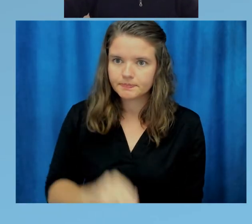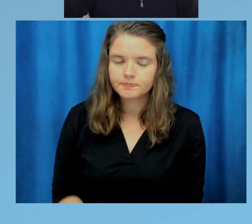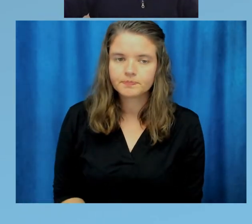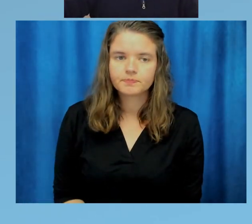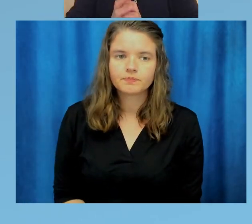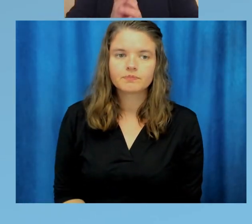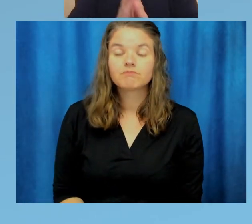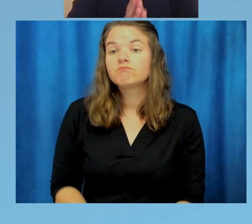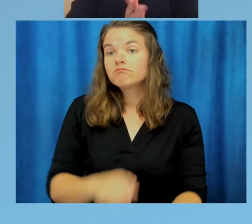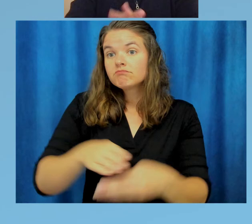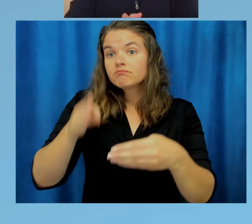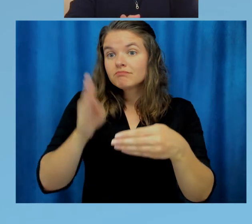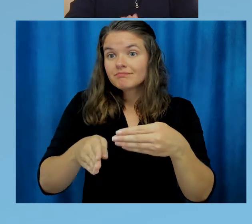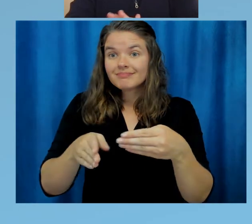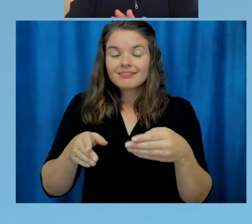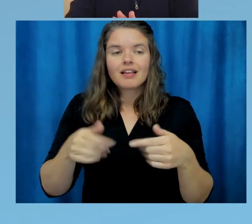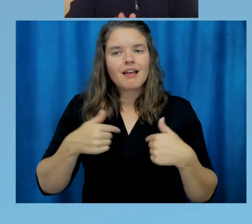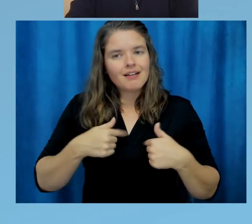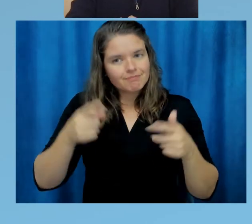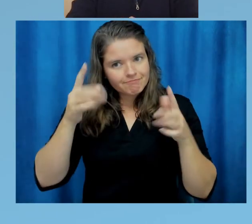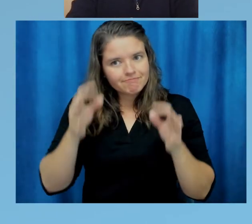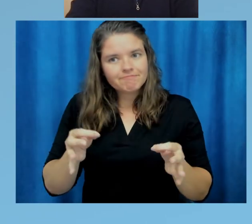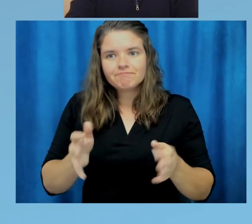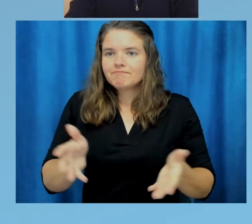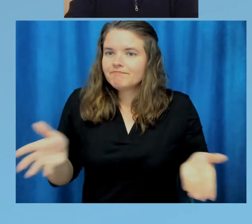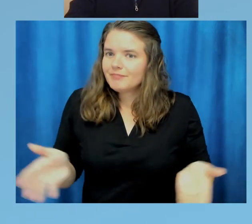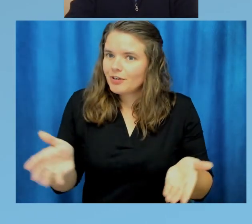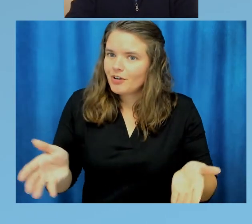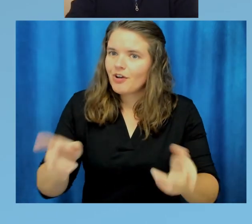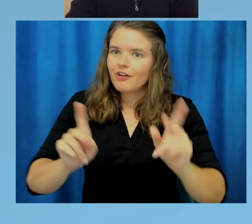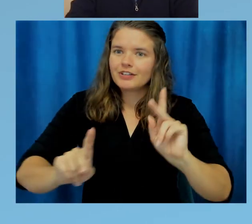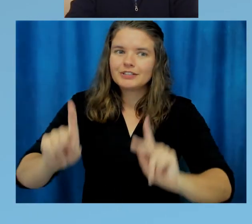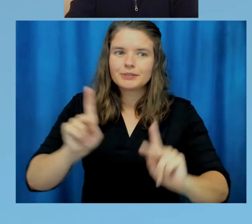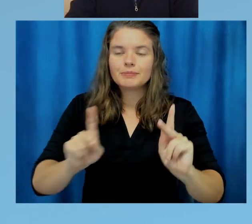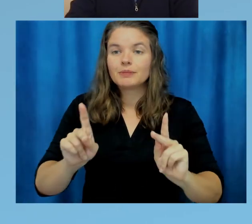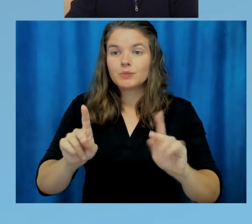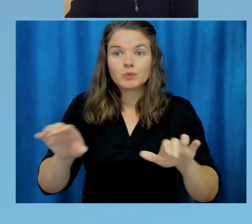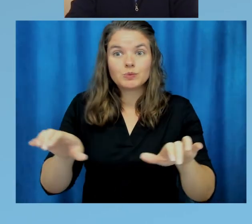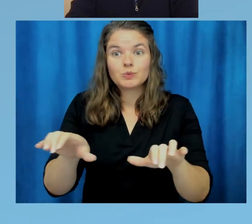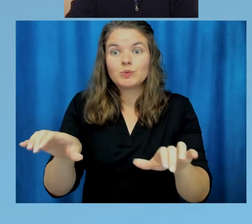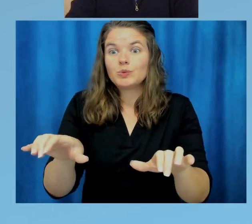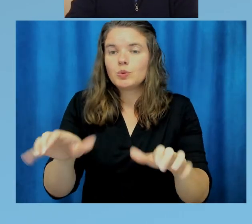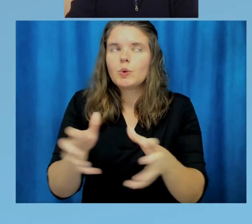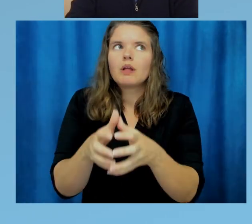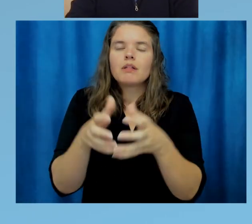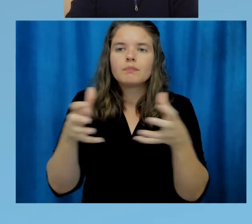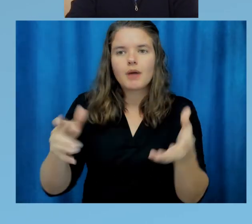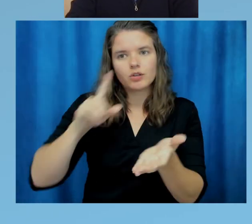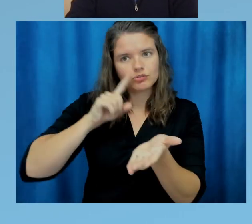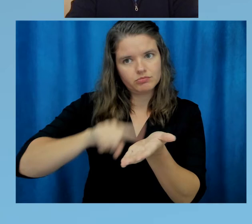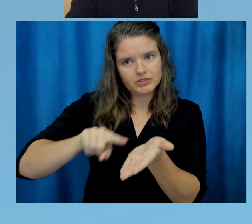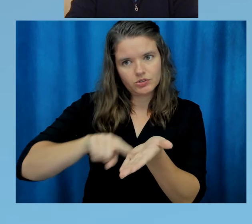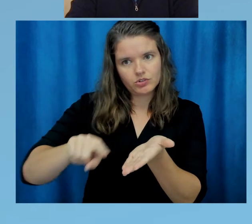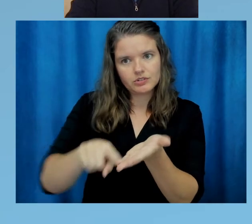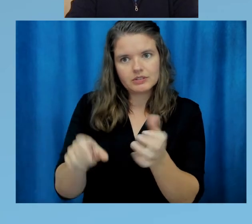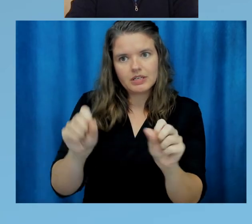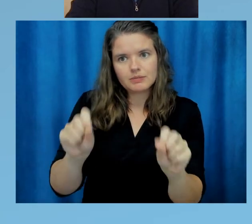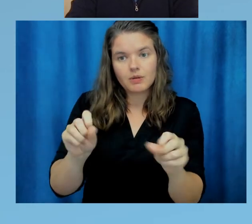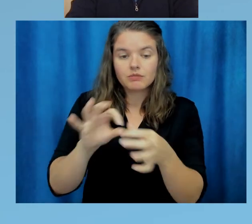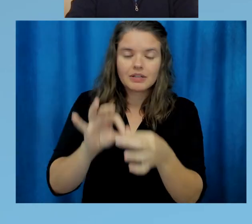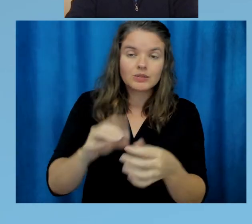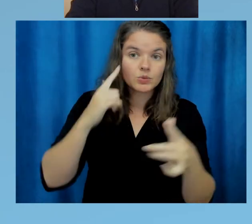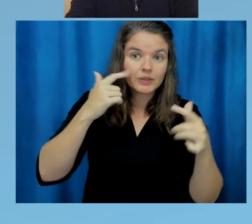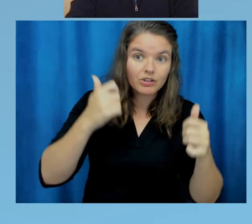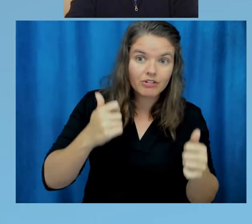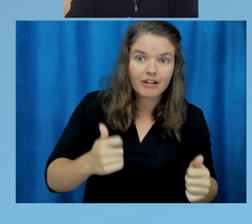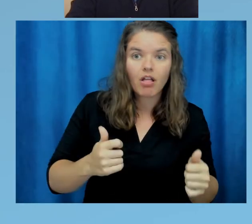personally. In conclusion, while I definitely encourage people to do as much research as they can